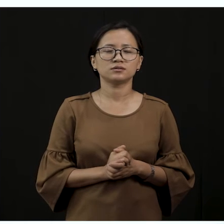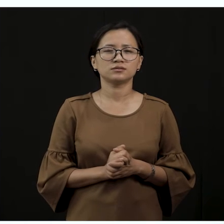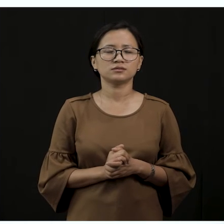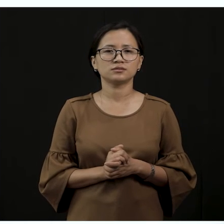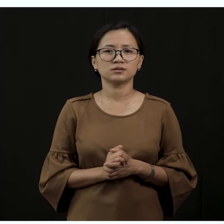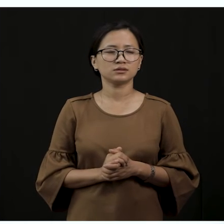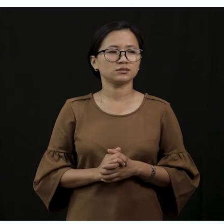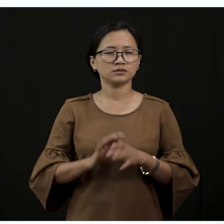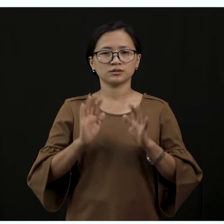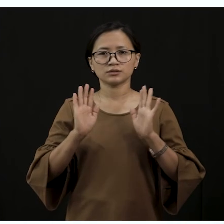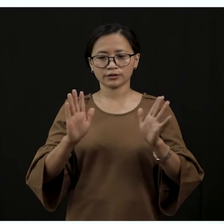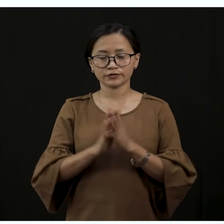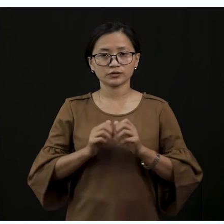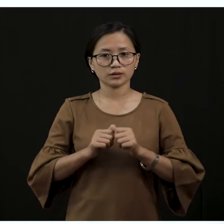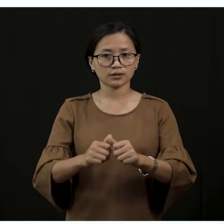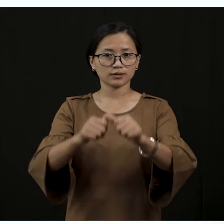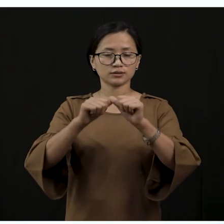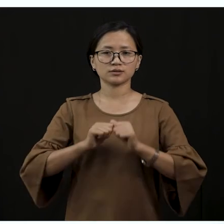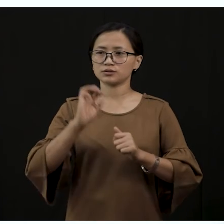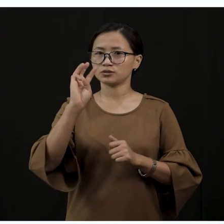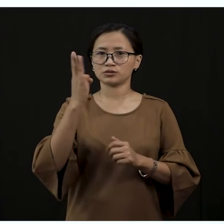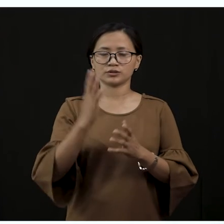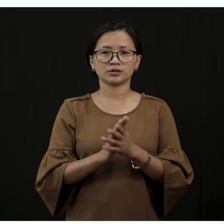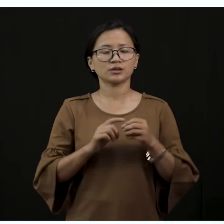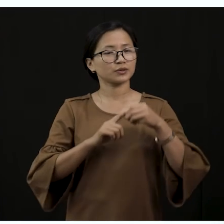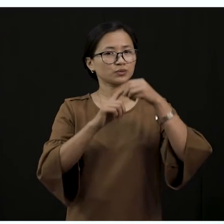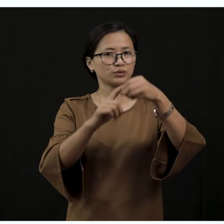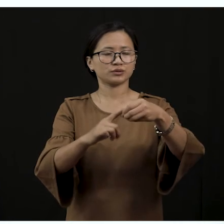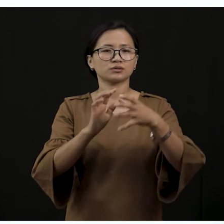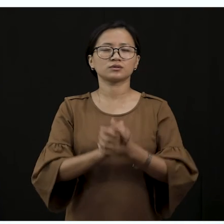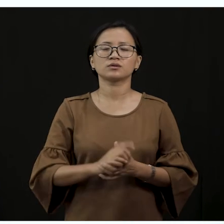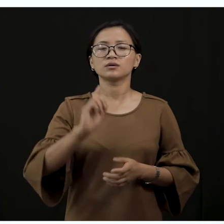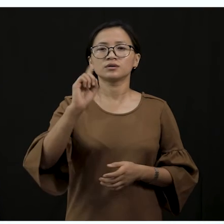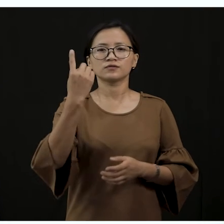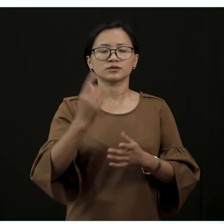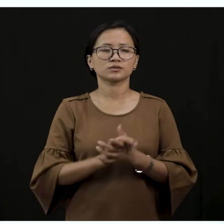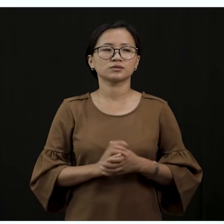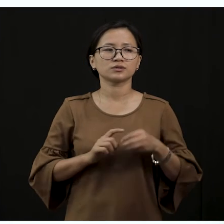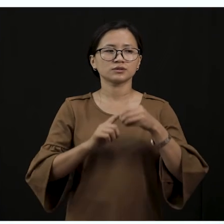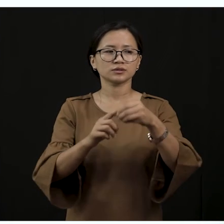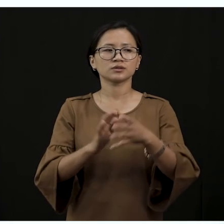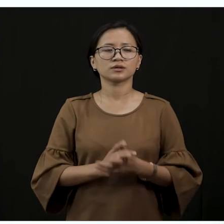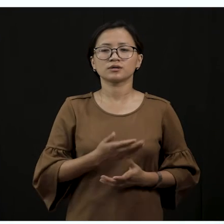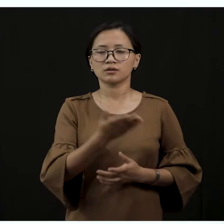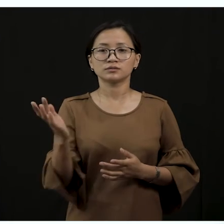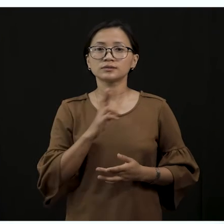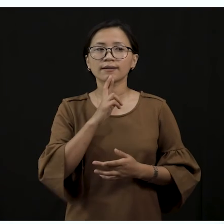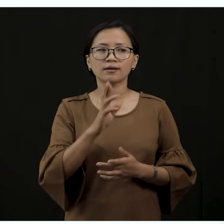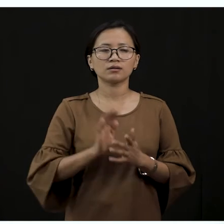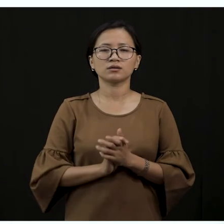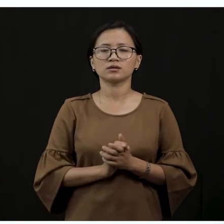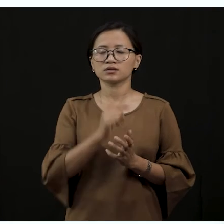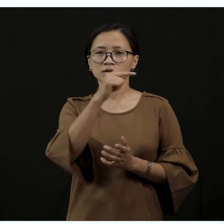Then you have to answer these 3 questions. Okay, the first question is, there